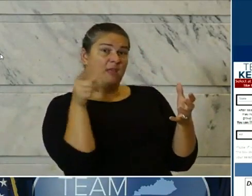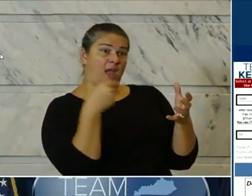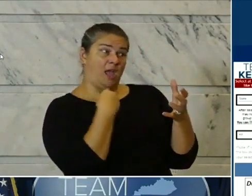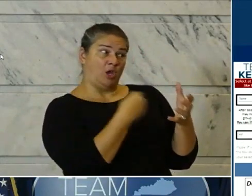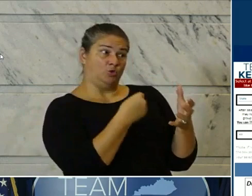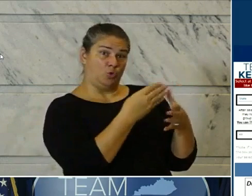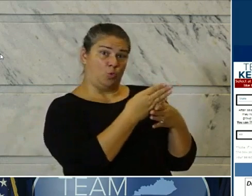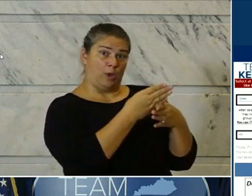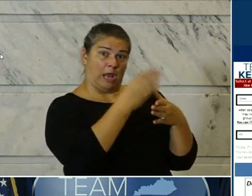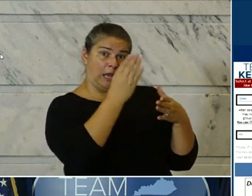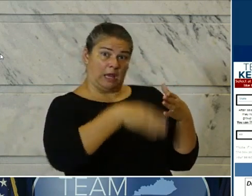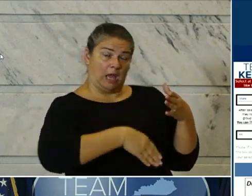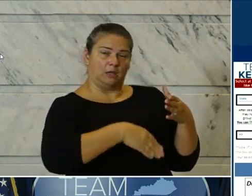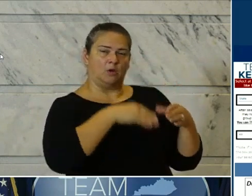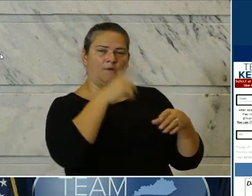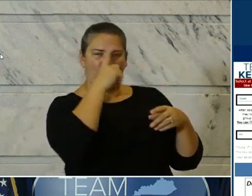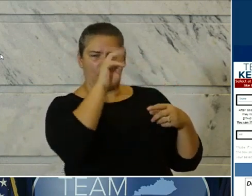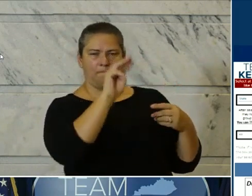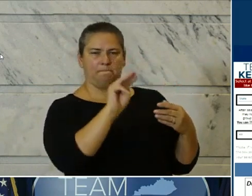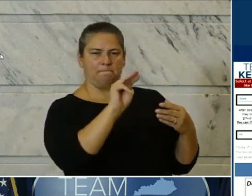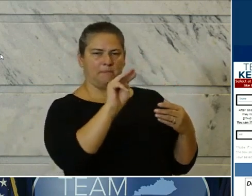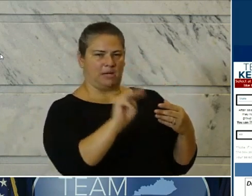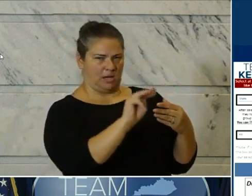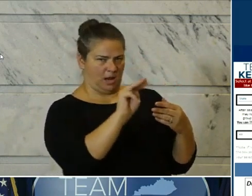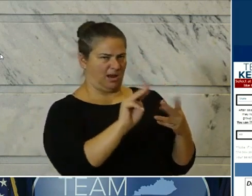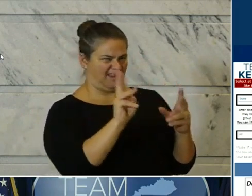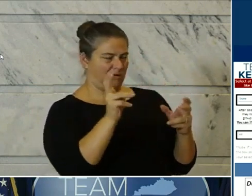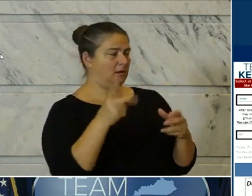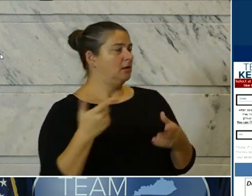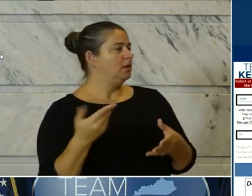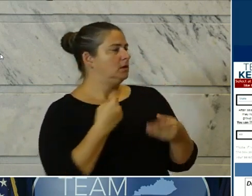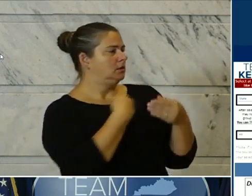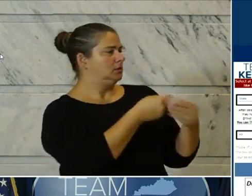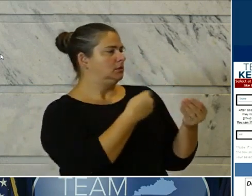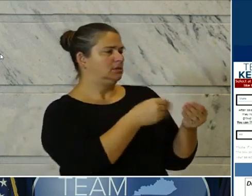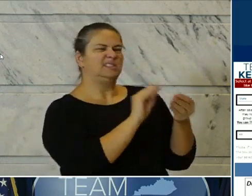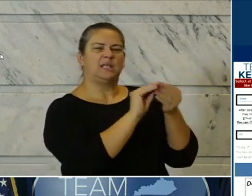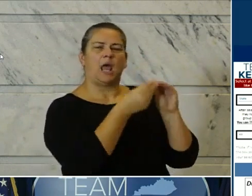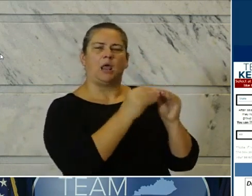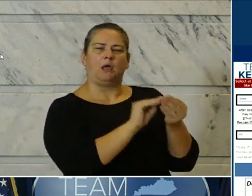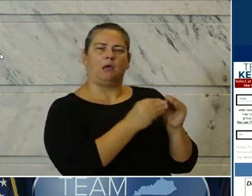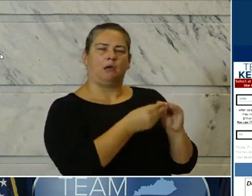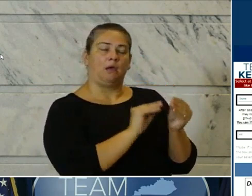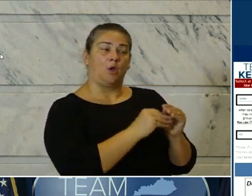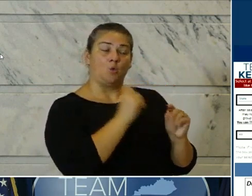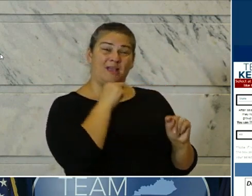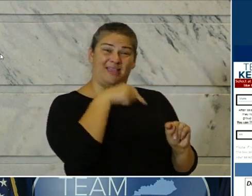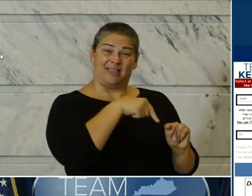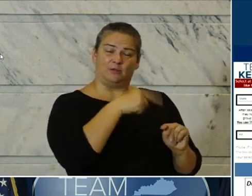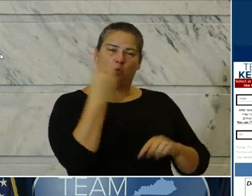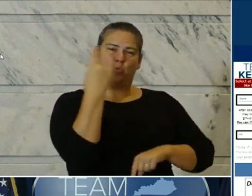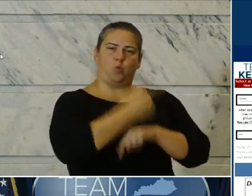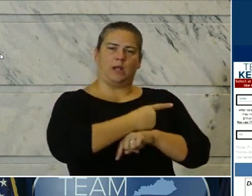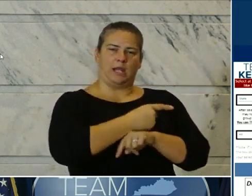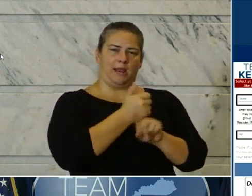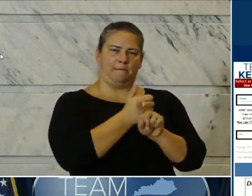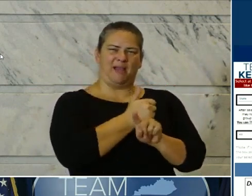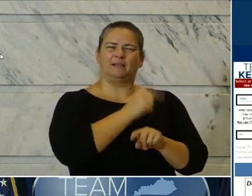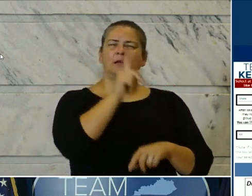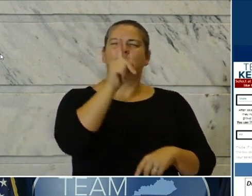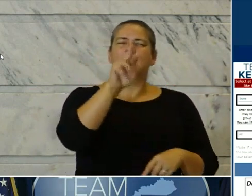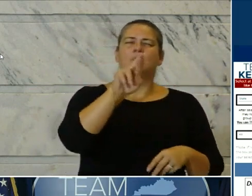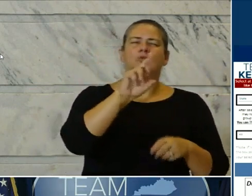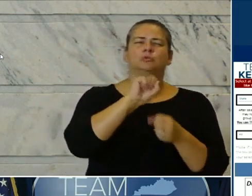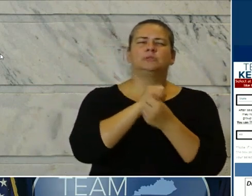reports. The data will be one reporting day behind. Dr. Stack explained that